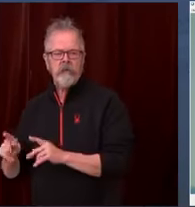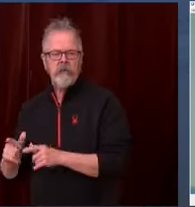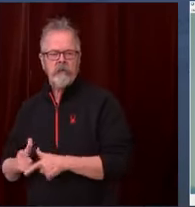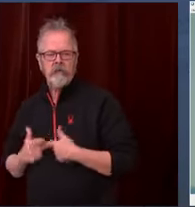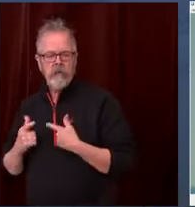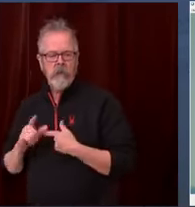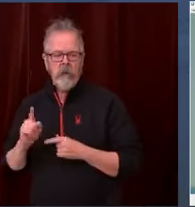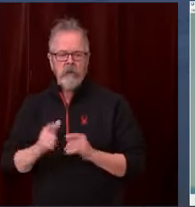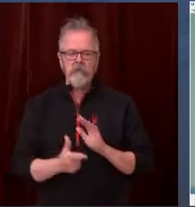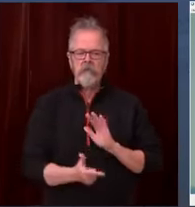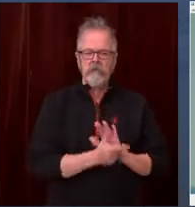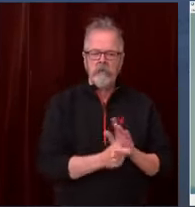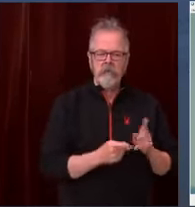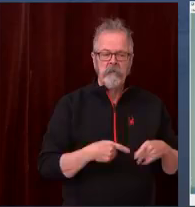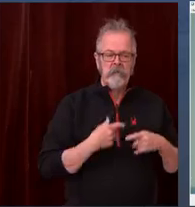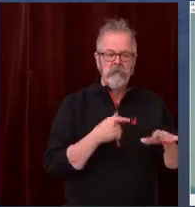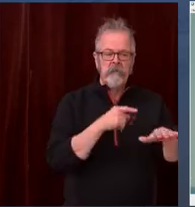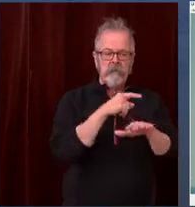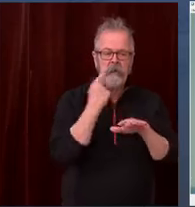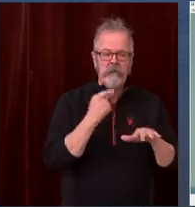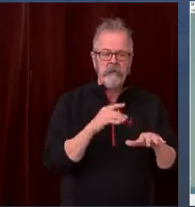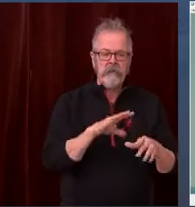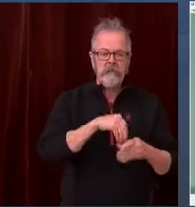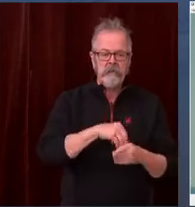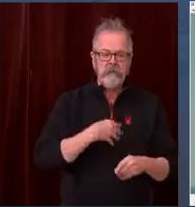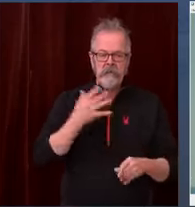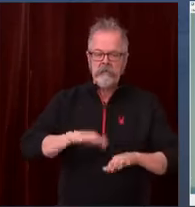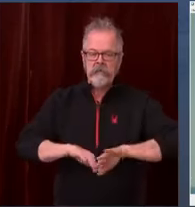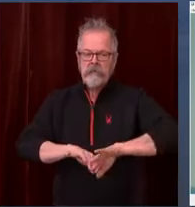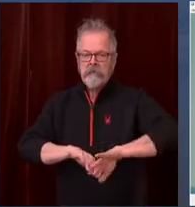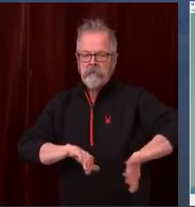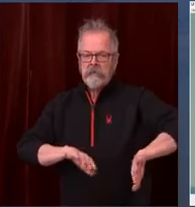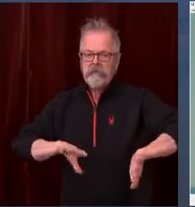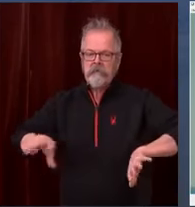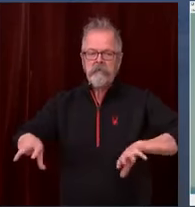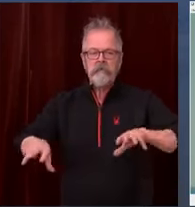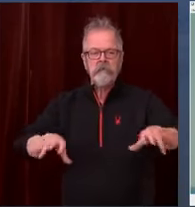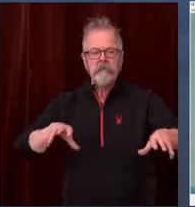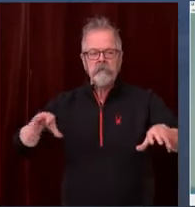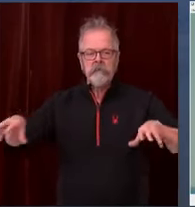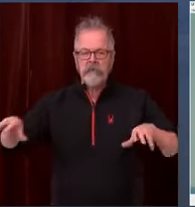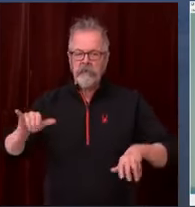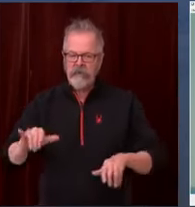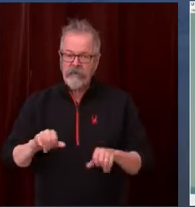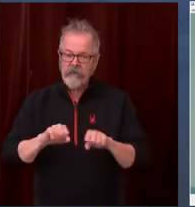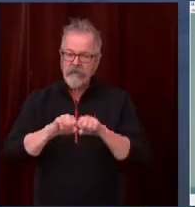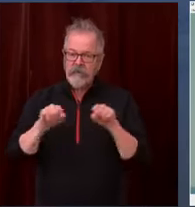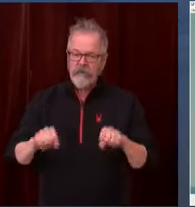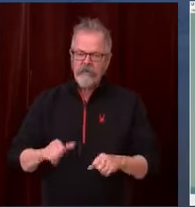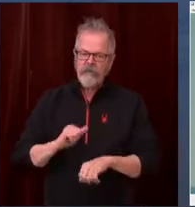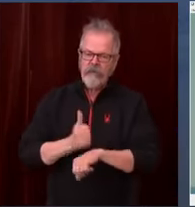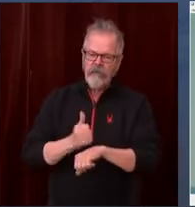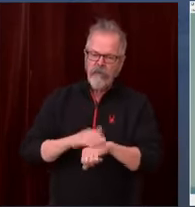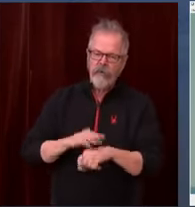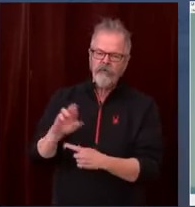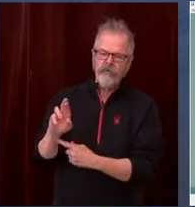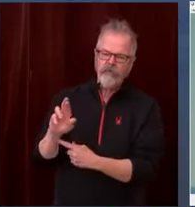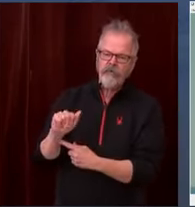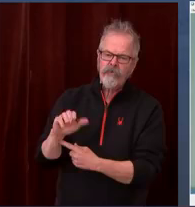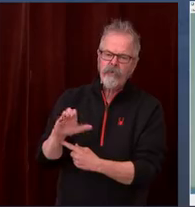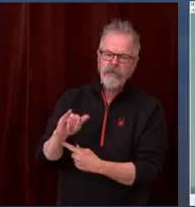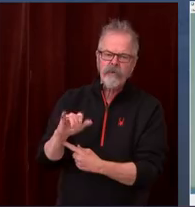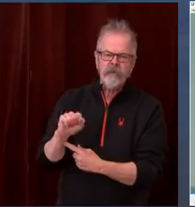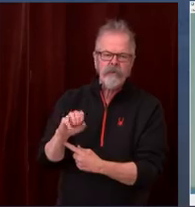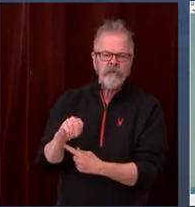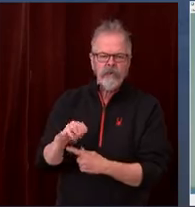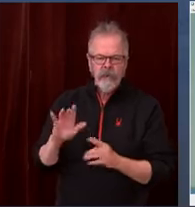systemic racism. And what we're looking right now with credit scoring, it perpetuates that form